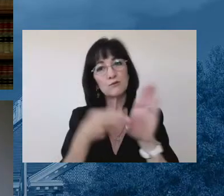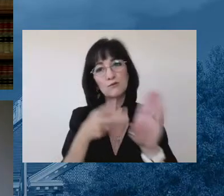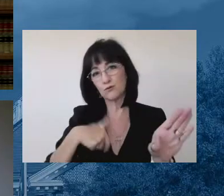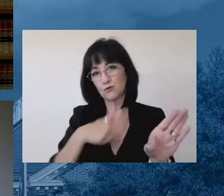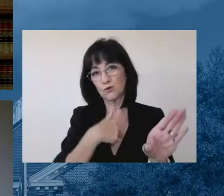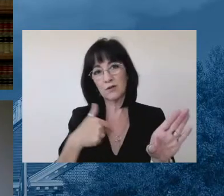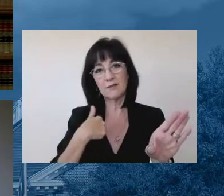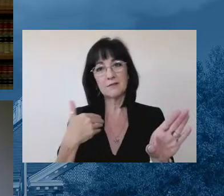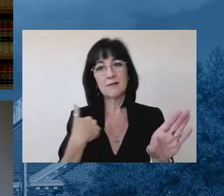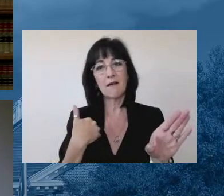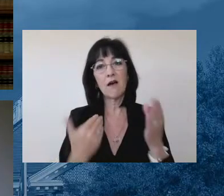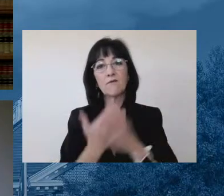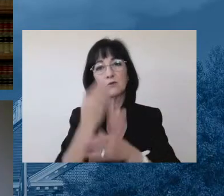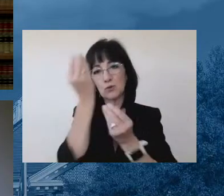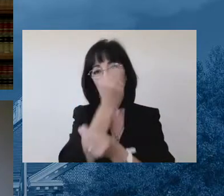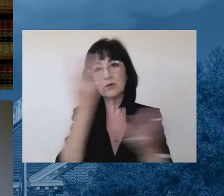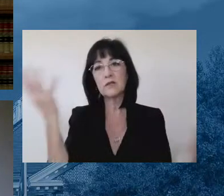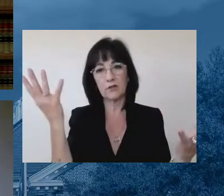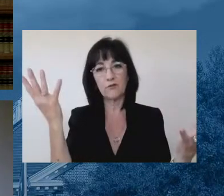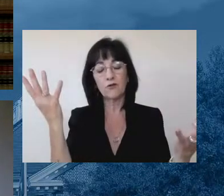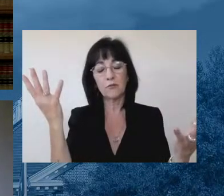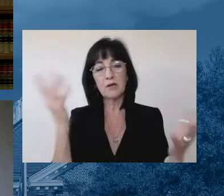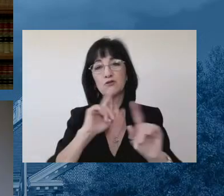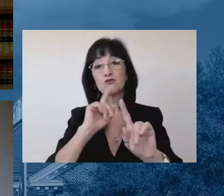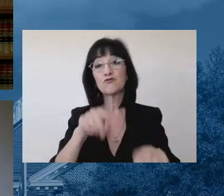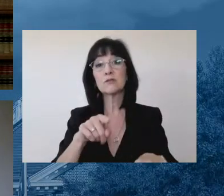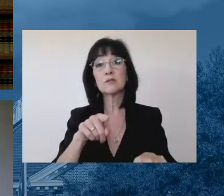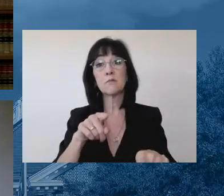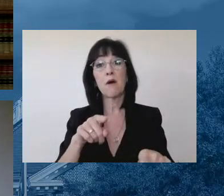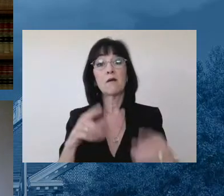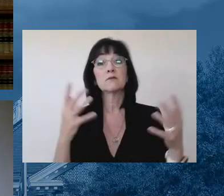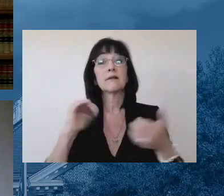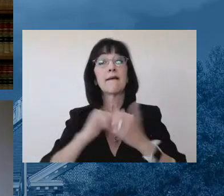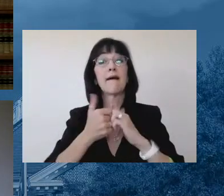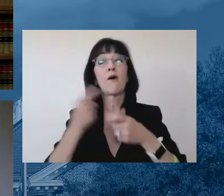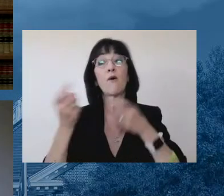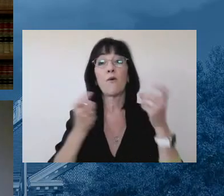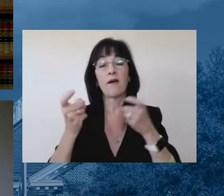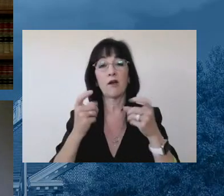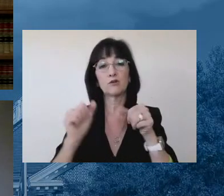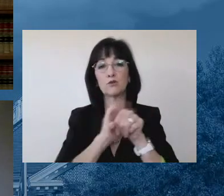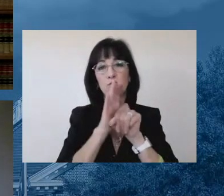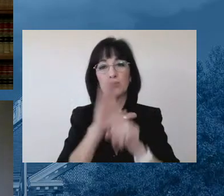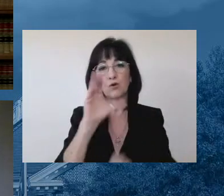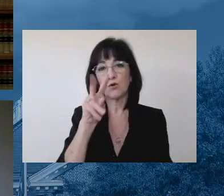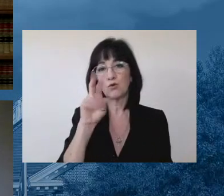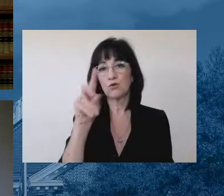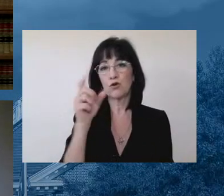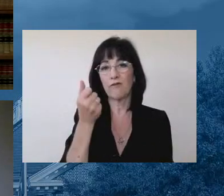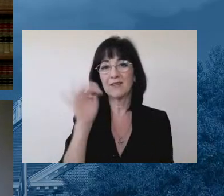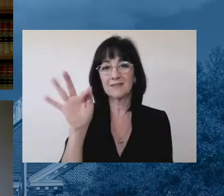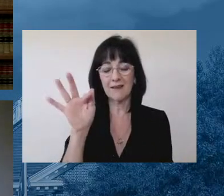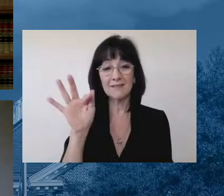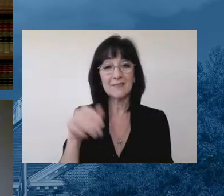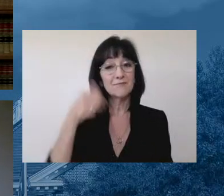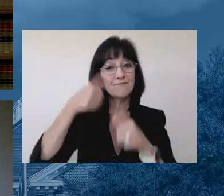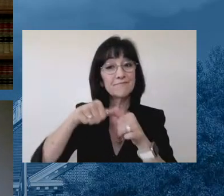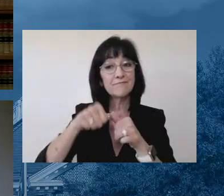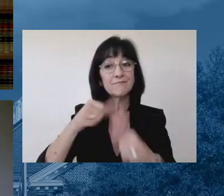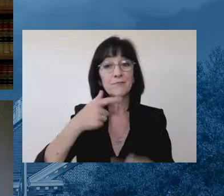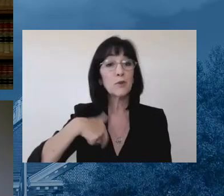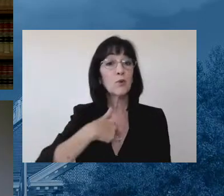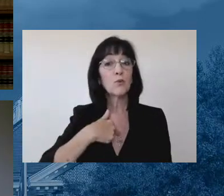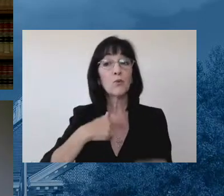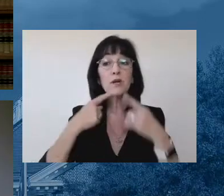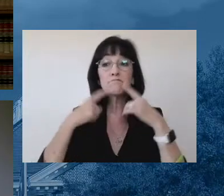to COVID-19. It's good to be with you again. We stopped our weekly press conferences a couple weeks